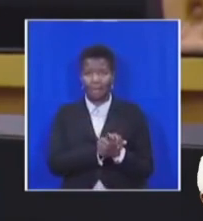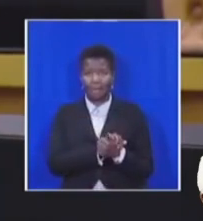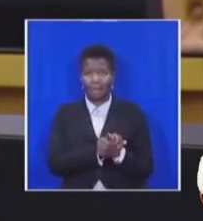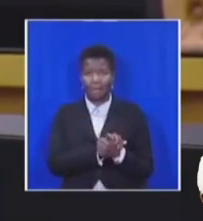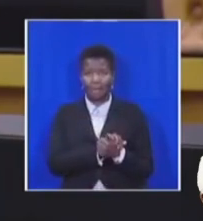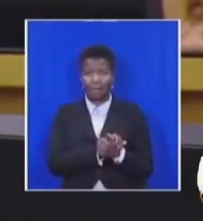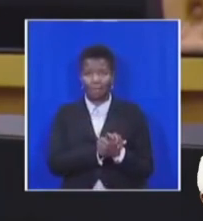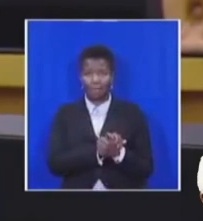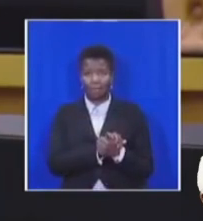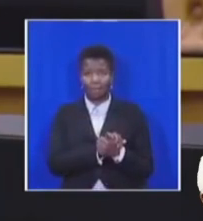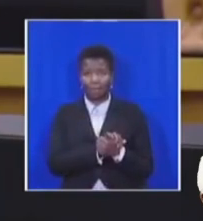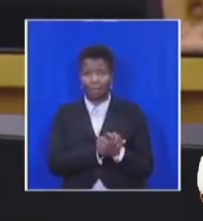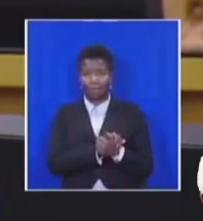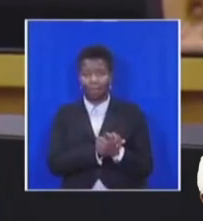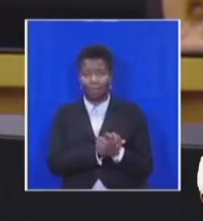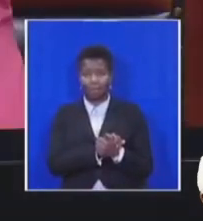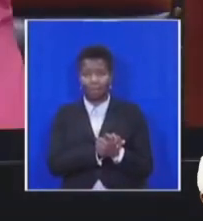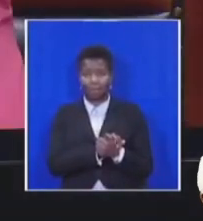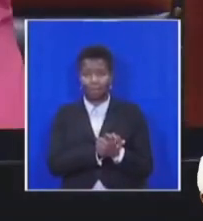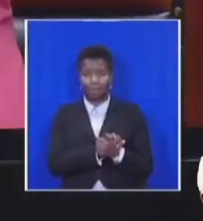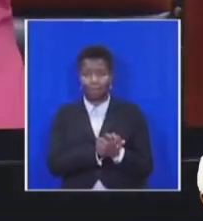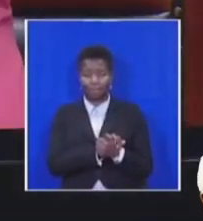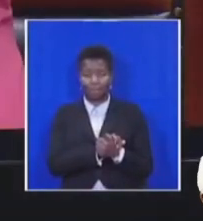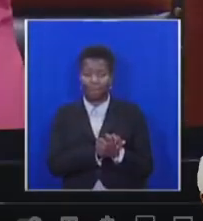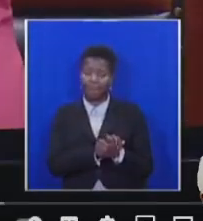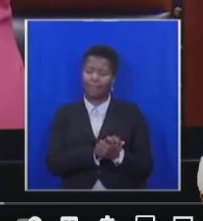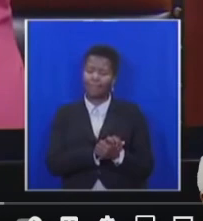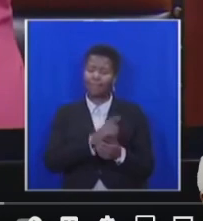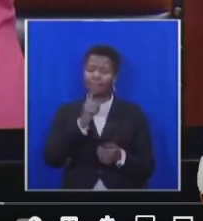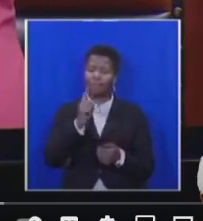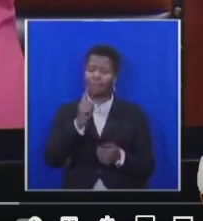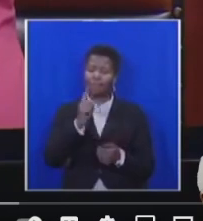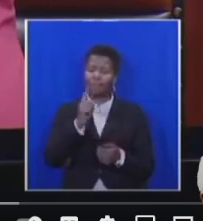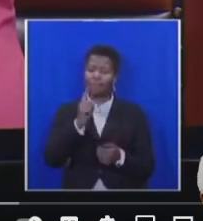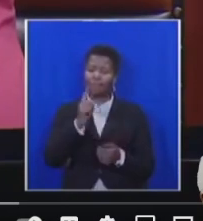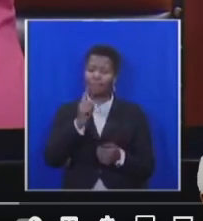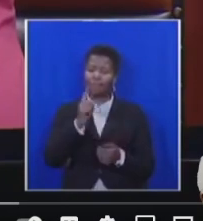Gee, I gotta respect... Honorable Member,